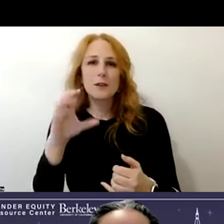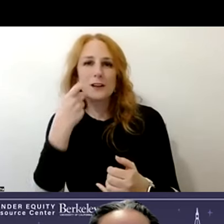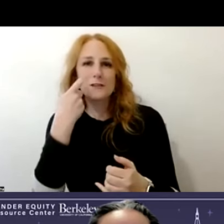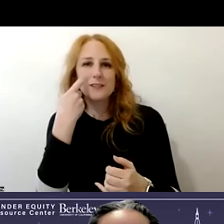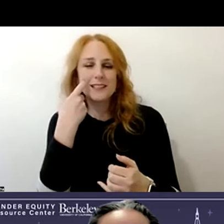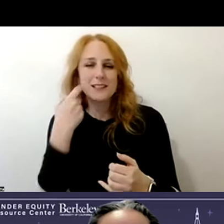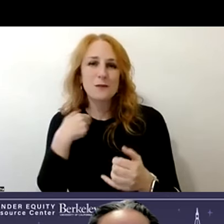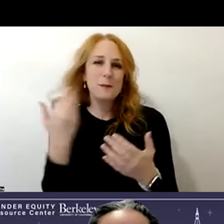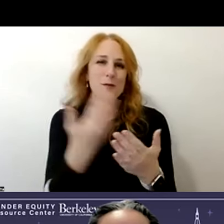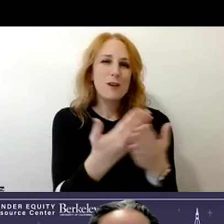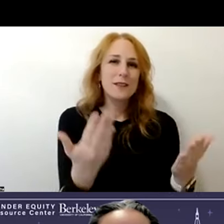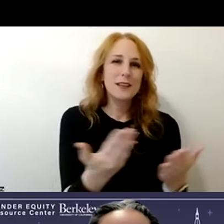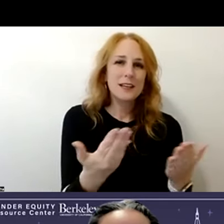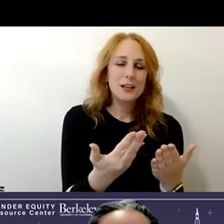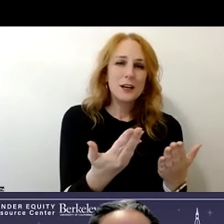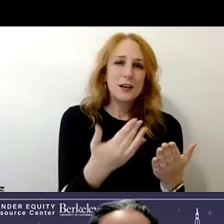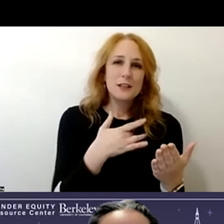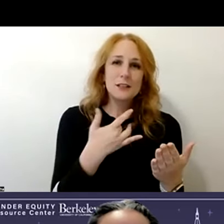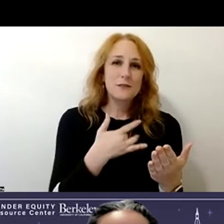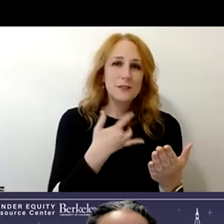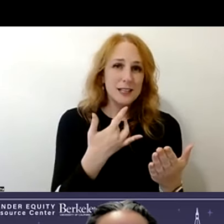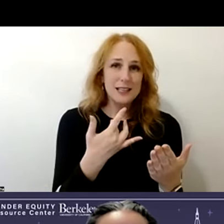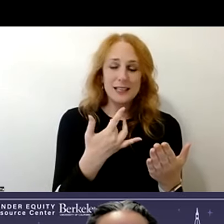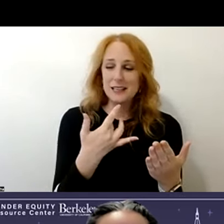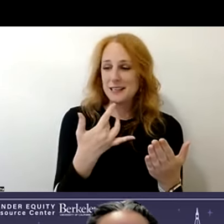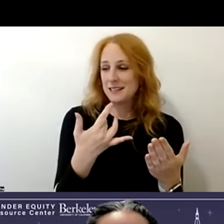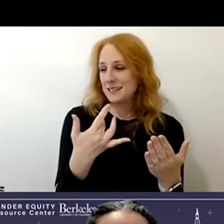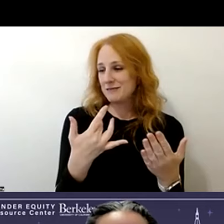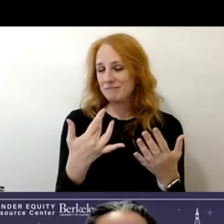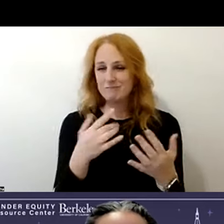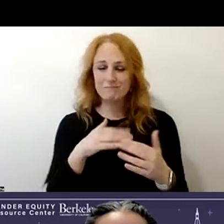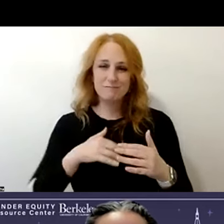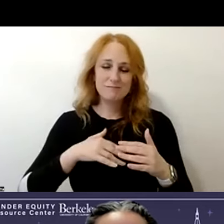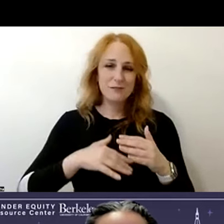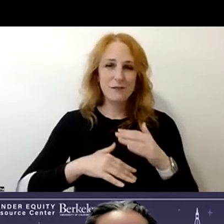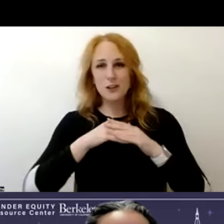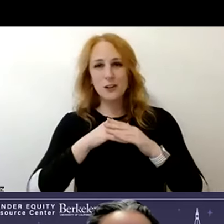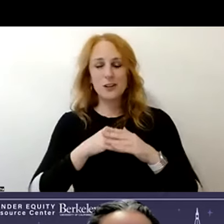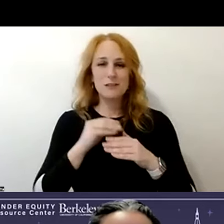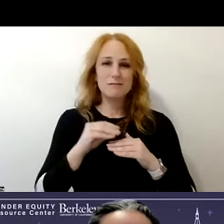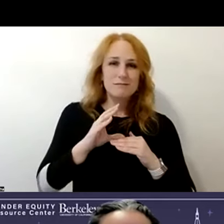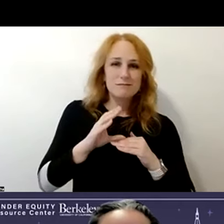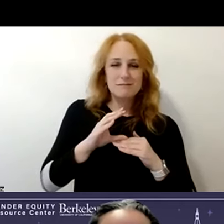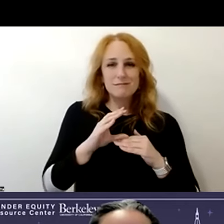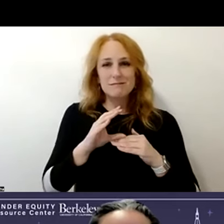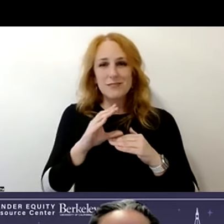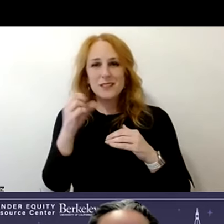am arriving just drenched in Southern goodness, greasy fried food,